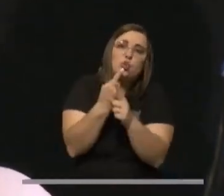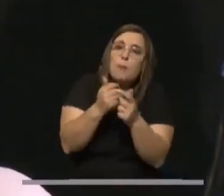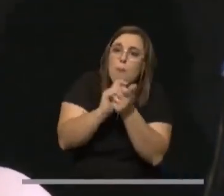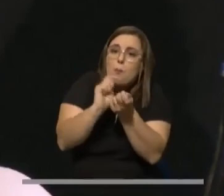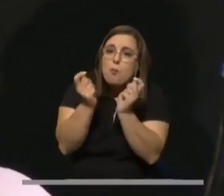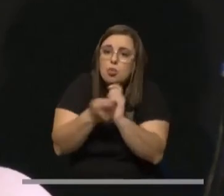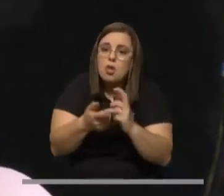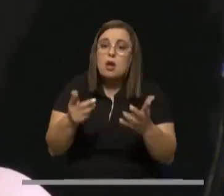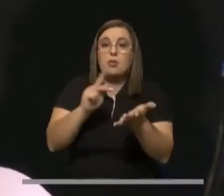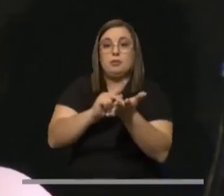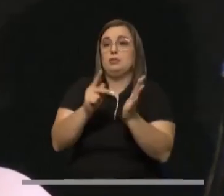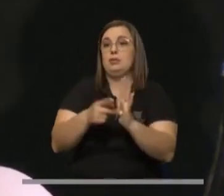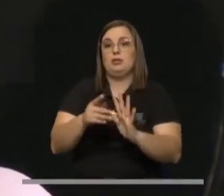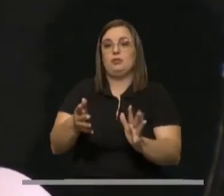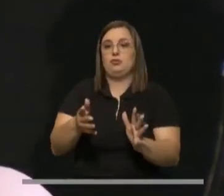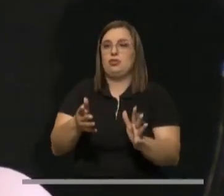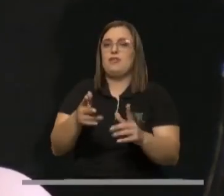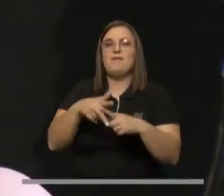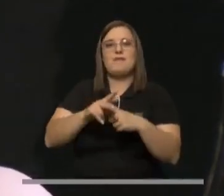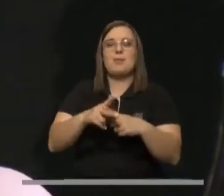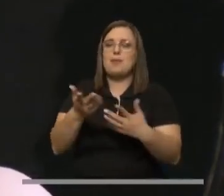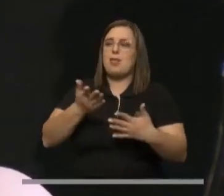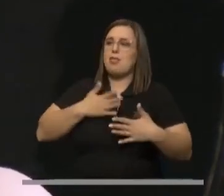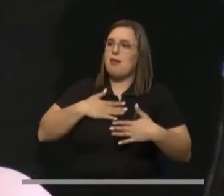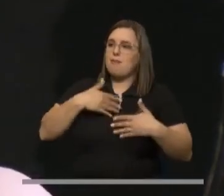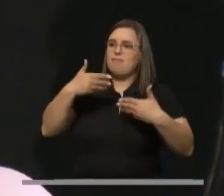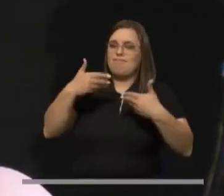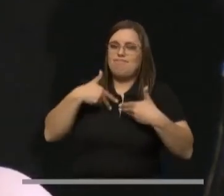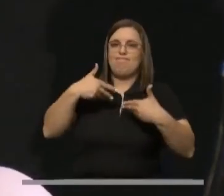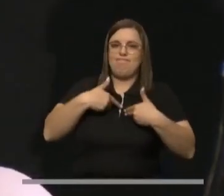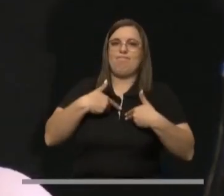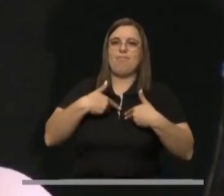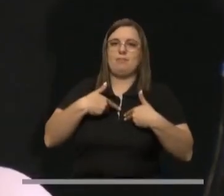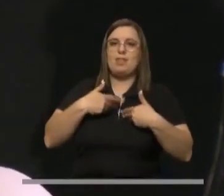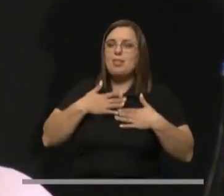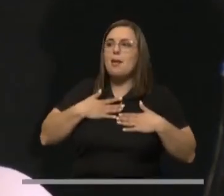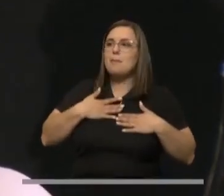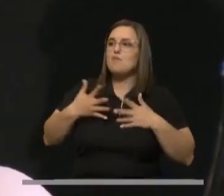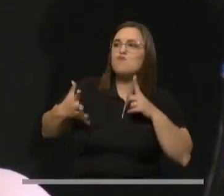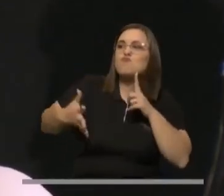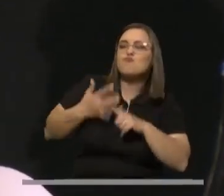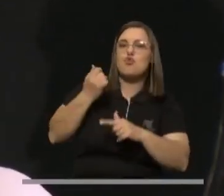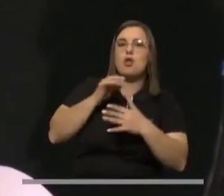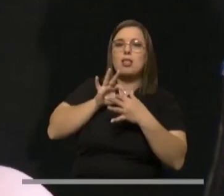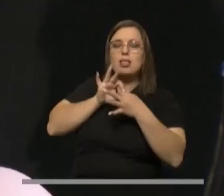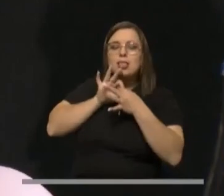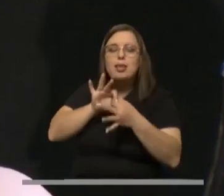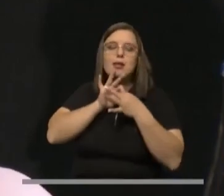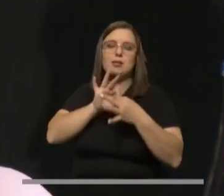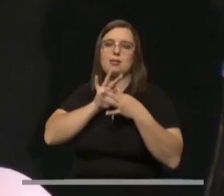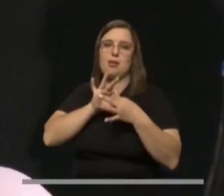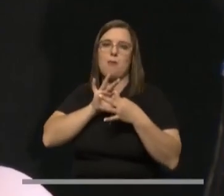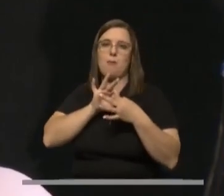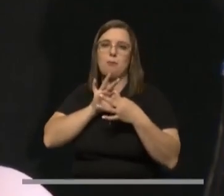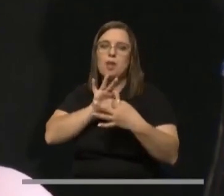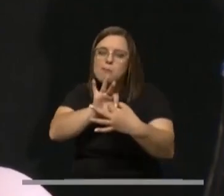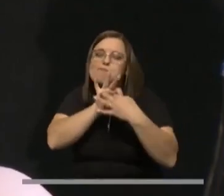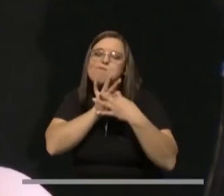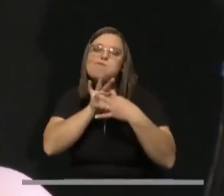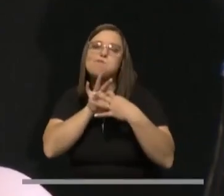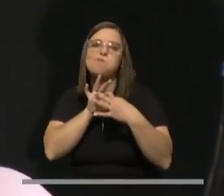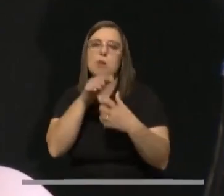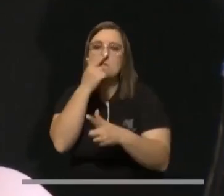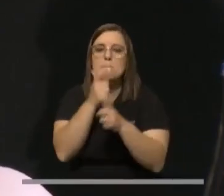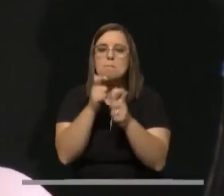broadcast things through image, words. Everything has changed, and technology is a tool that allows us to have a